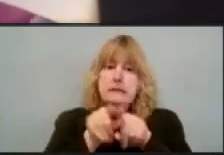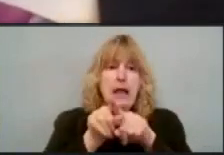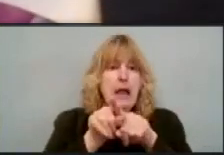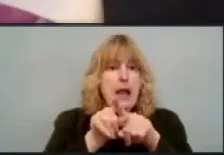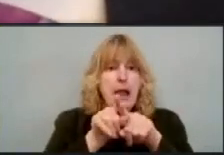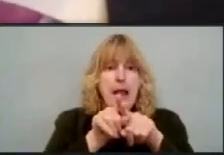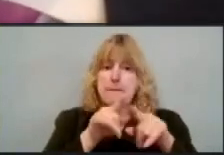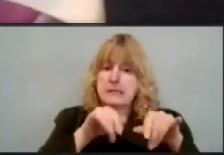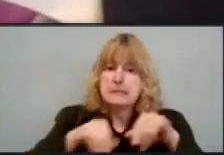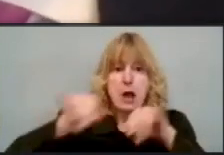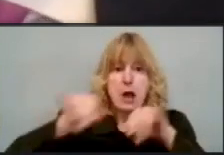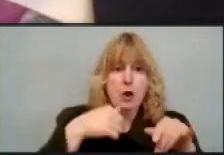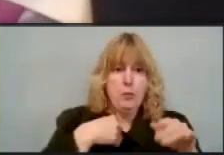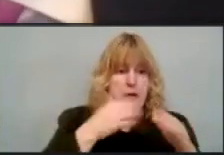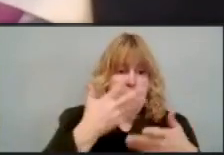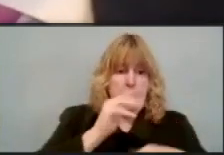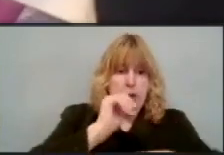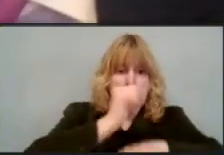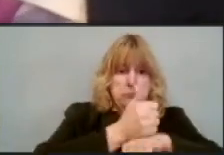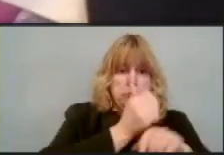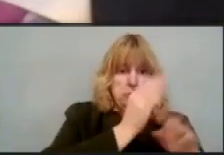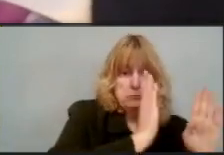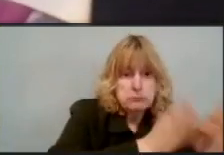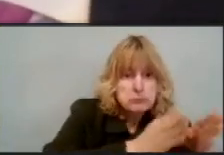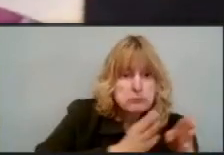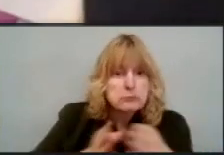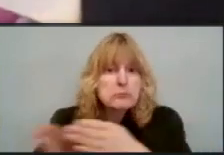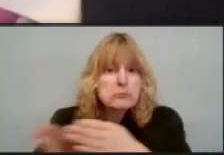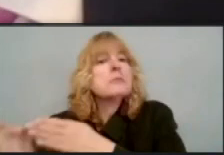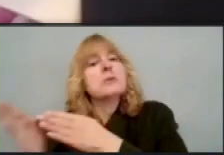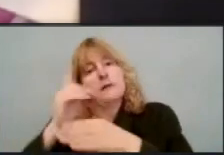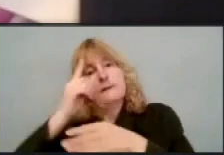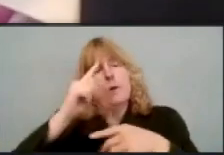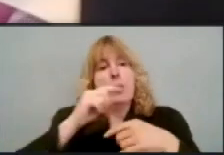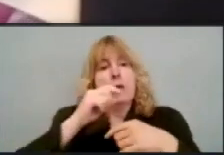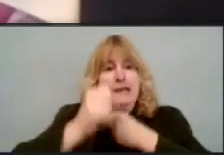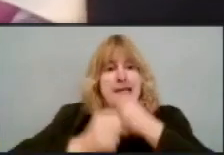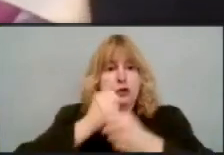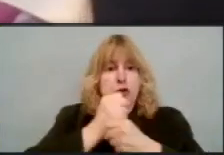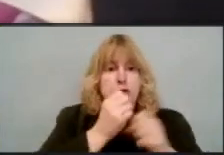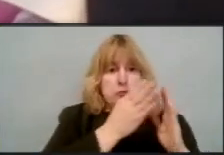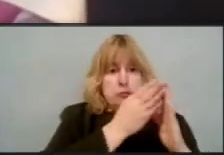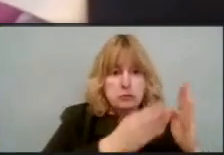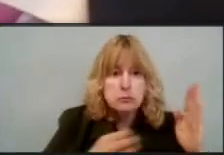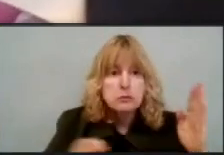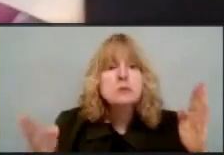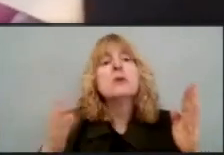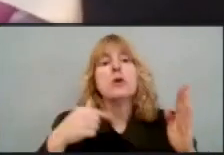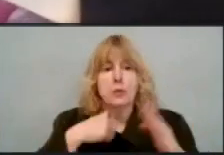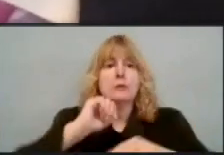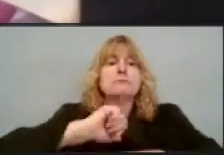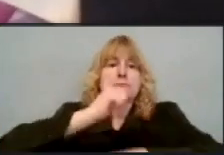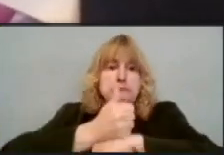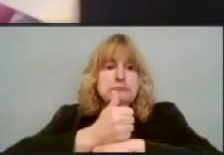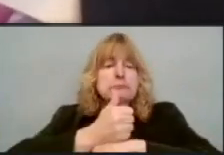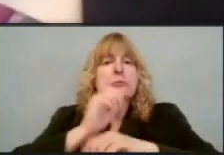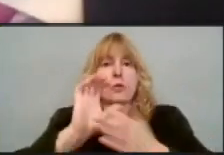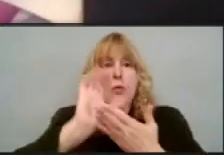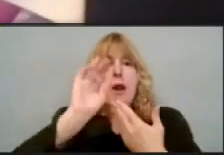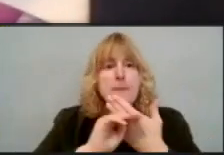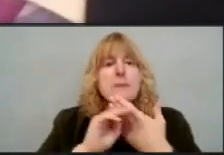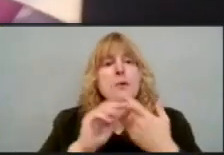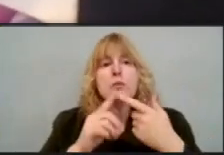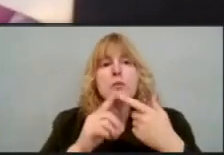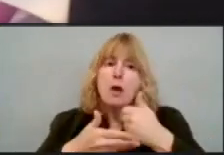that same structure of instruction. And so we've intentionally designed our curriculum to try to help support that COVID loss is what you're